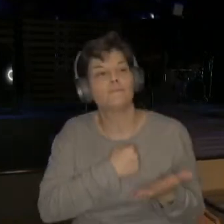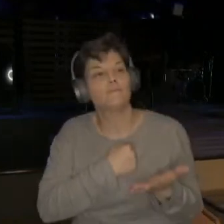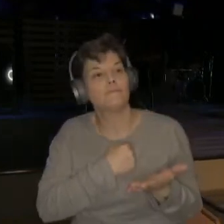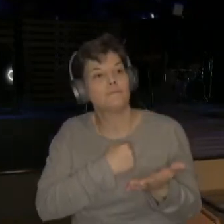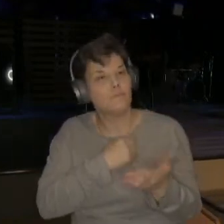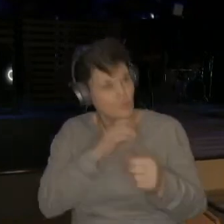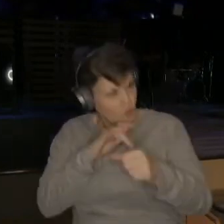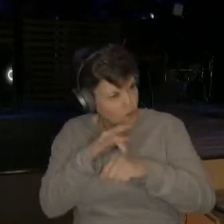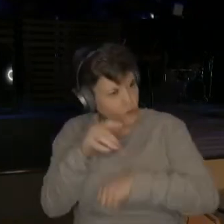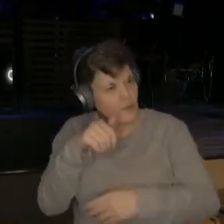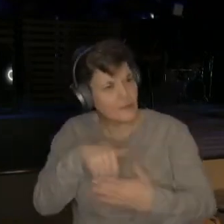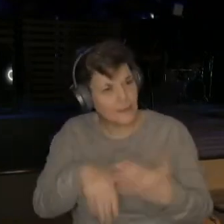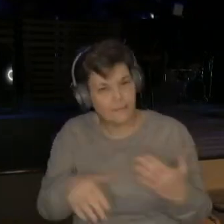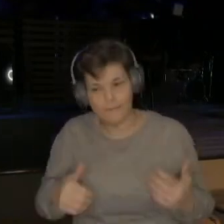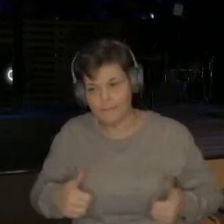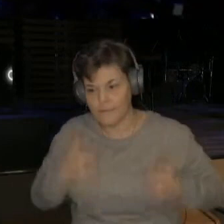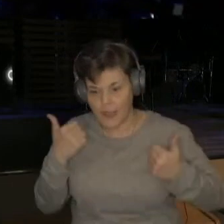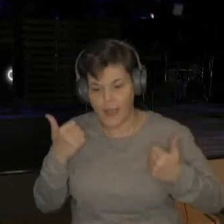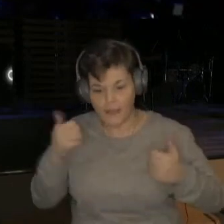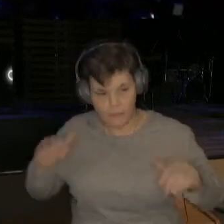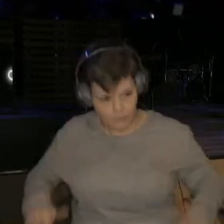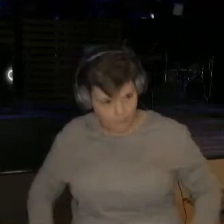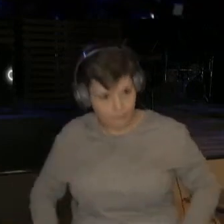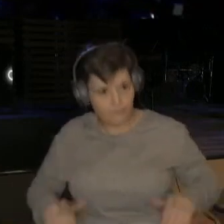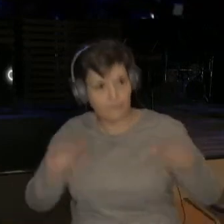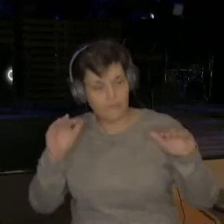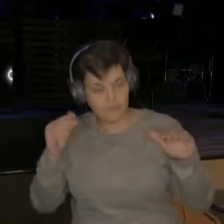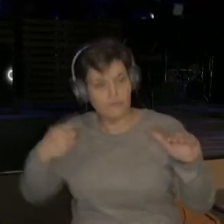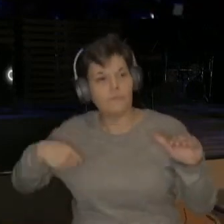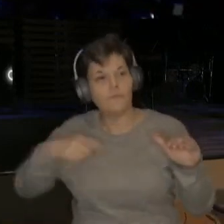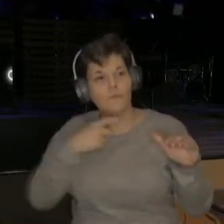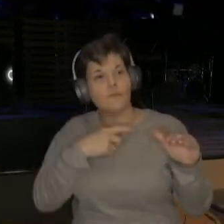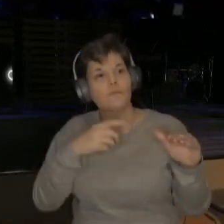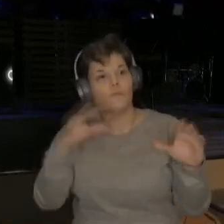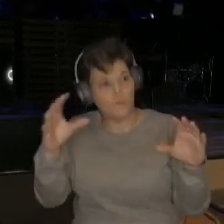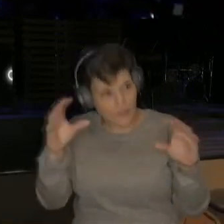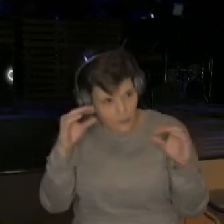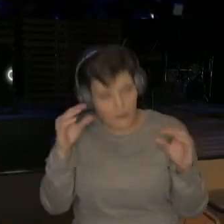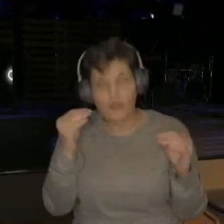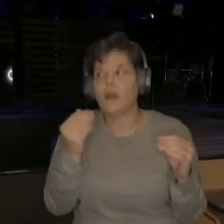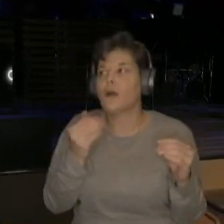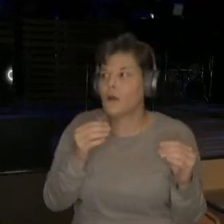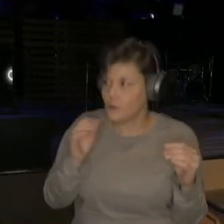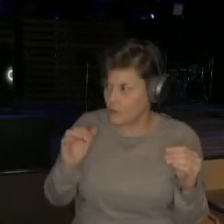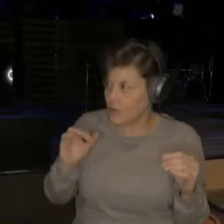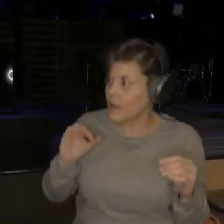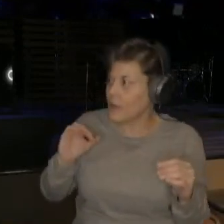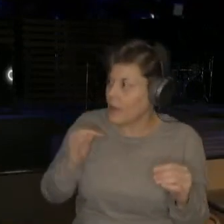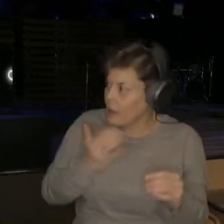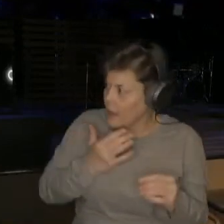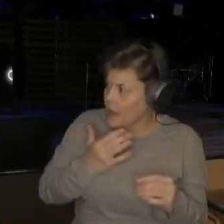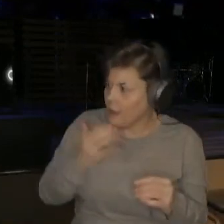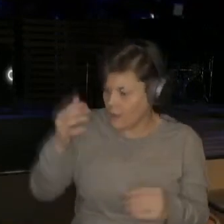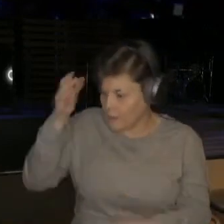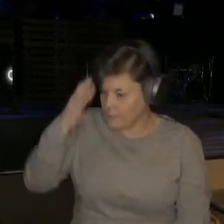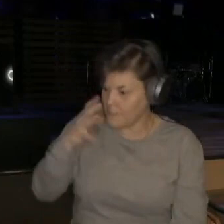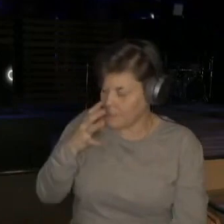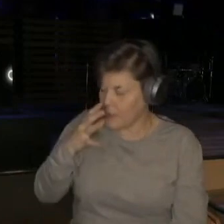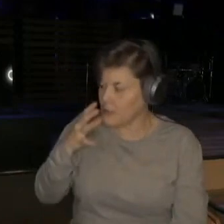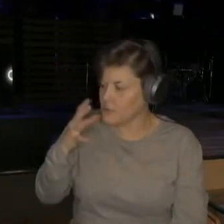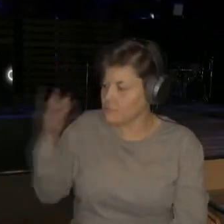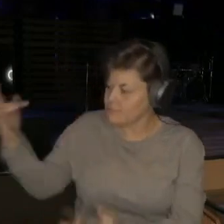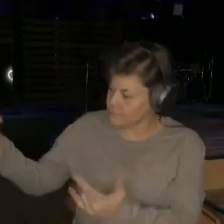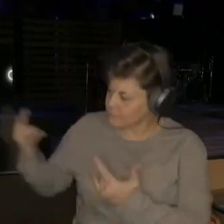we learned that our parents' love could be impacted by our good or our bad behavior. Our school grades were